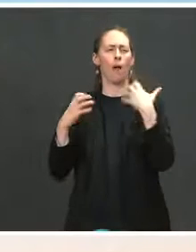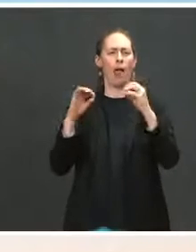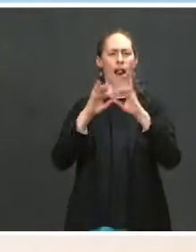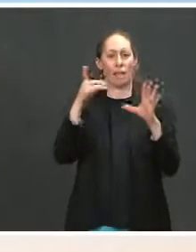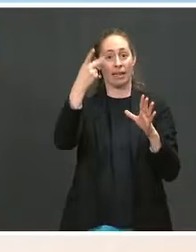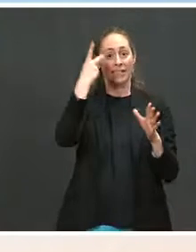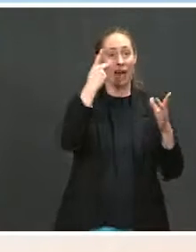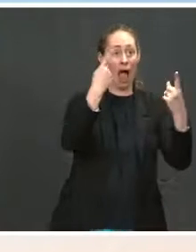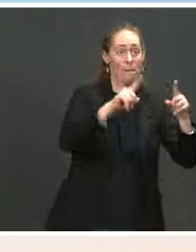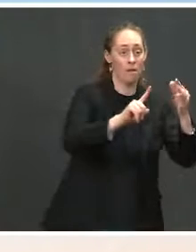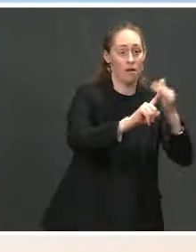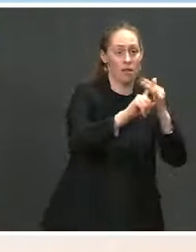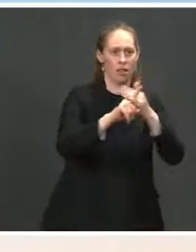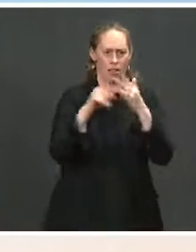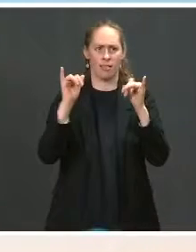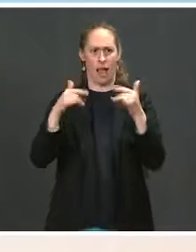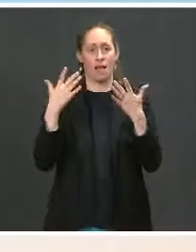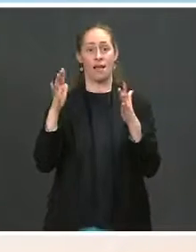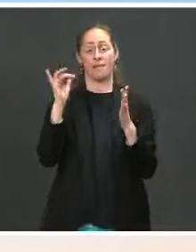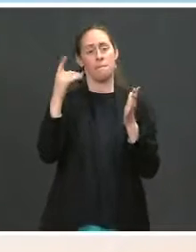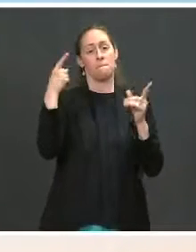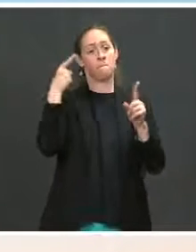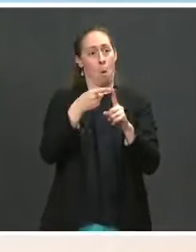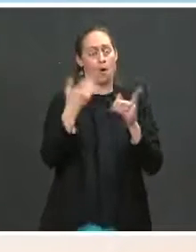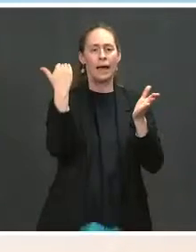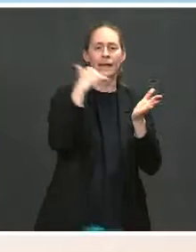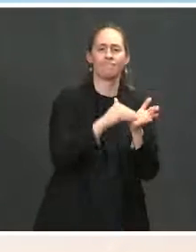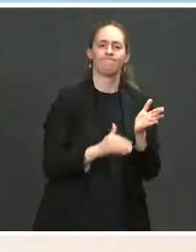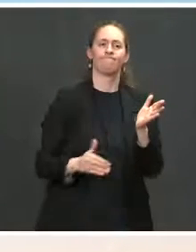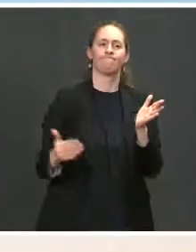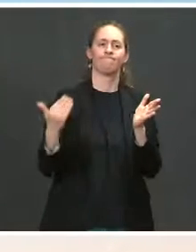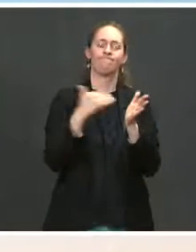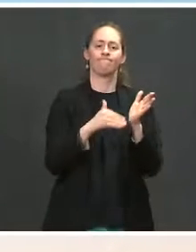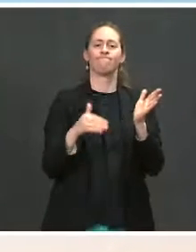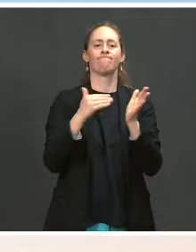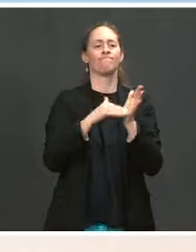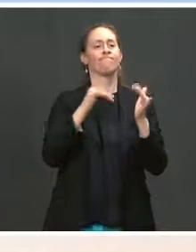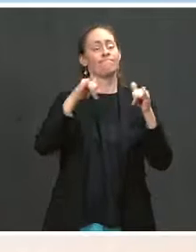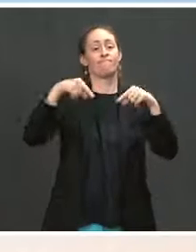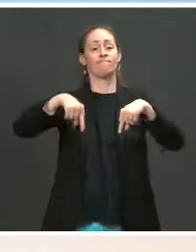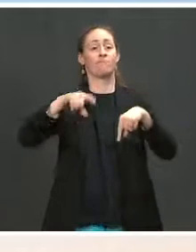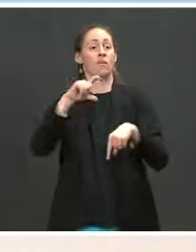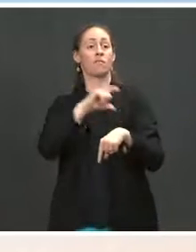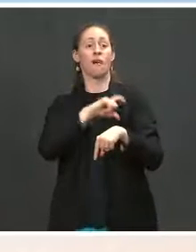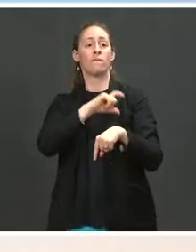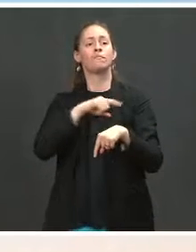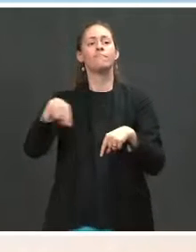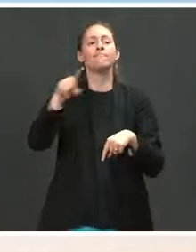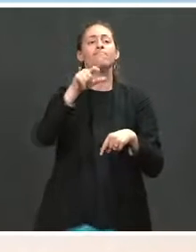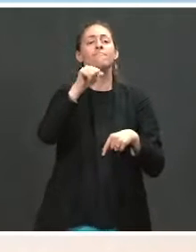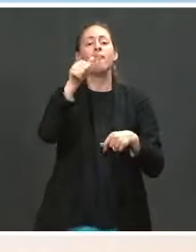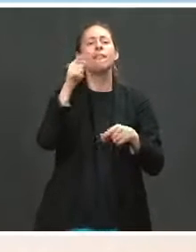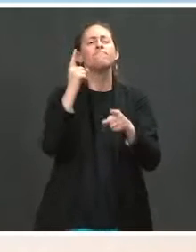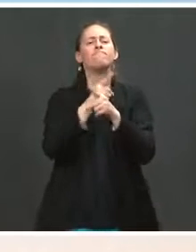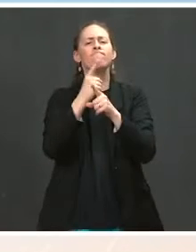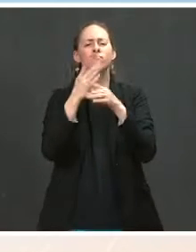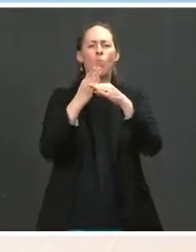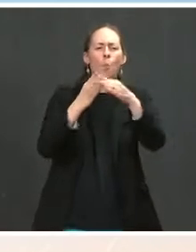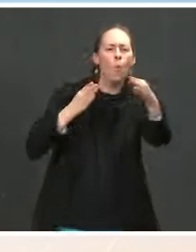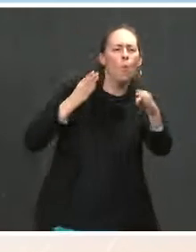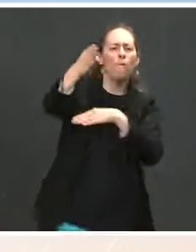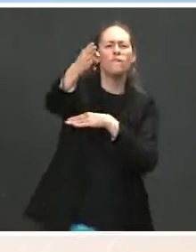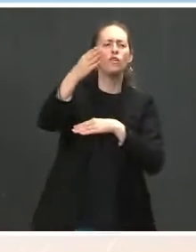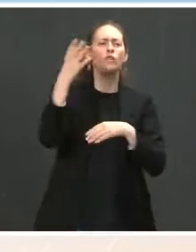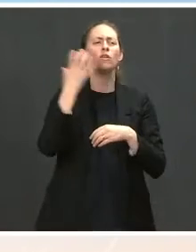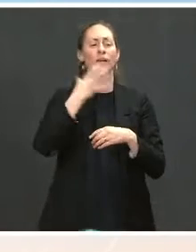of them, are just a reminder that too often in this country, law enforcement uses unnecessary force, and too often that results